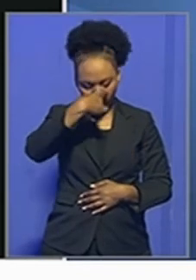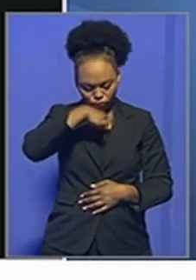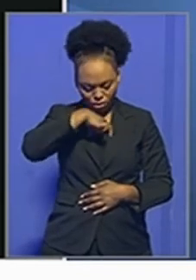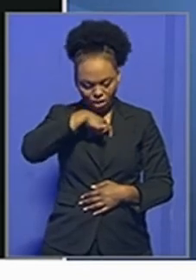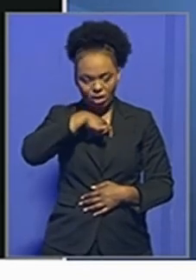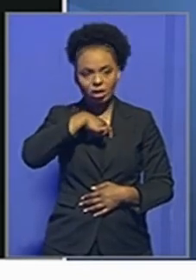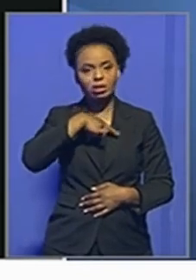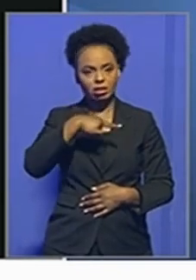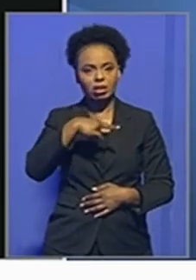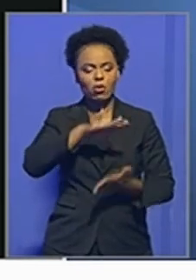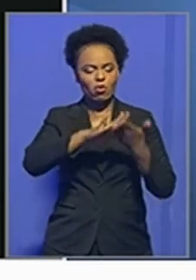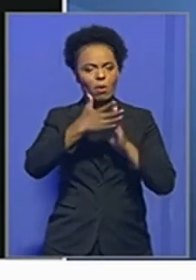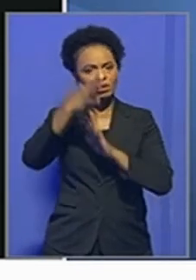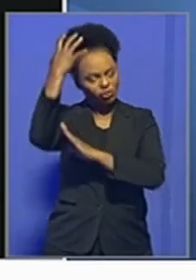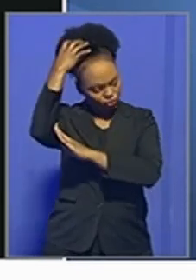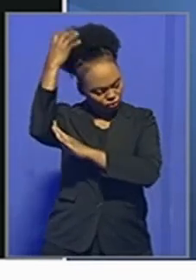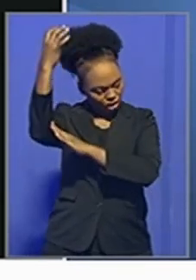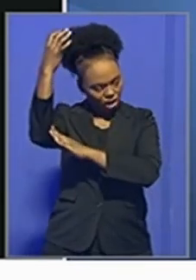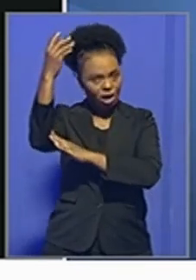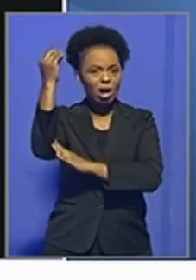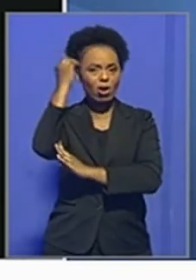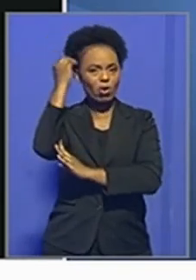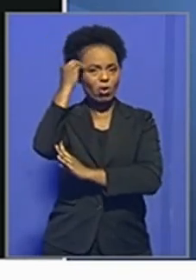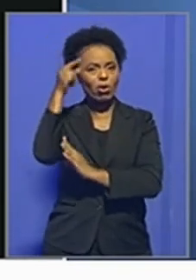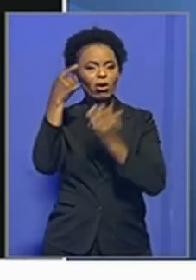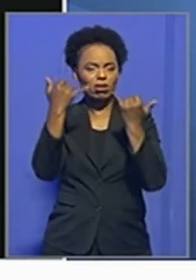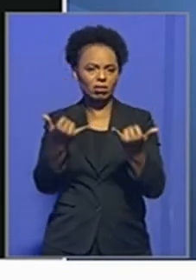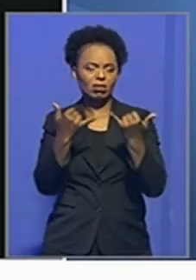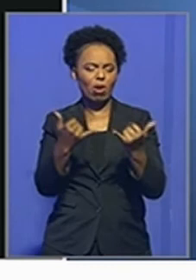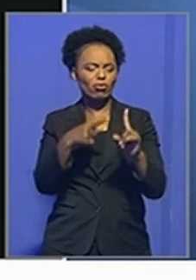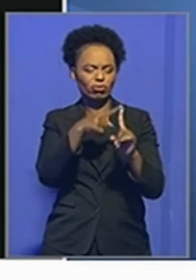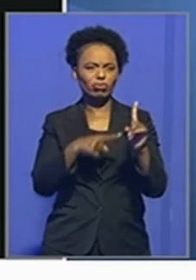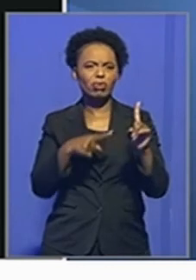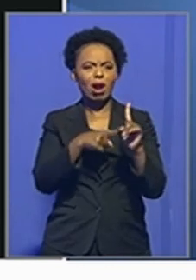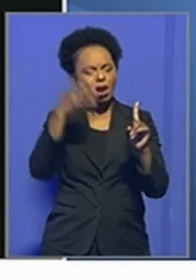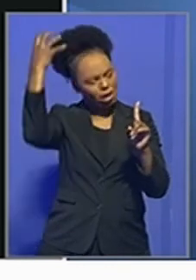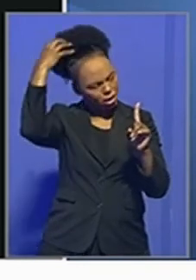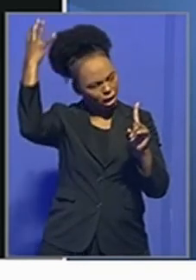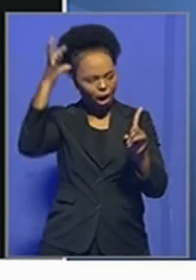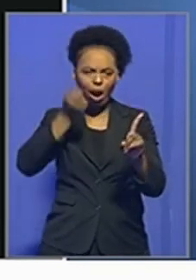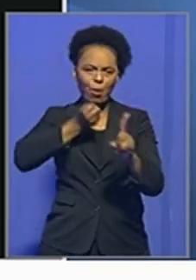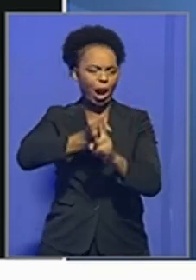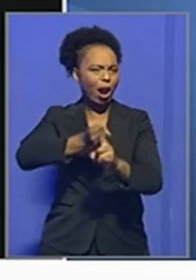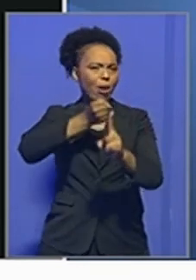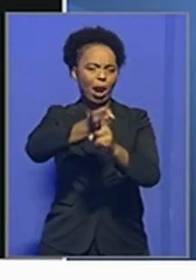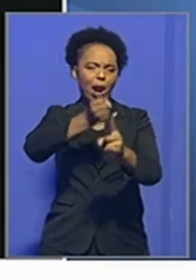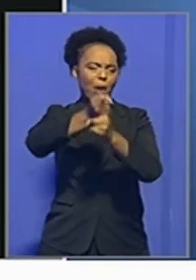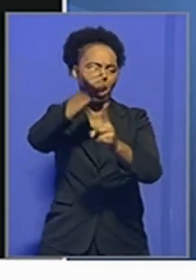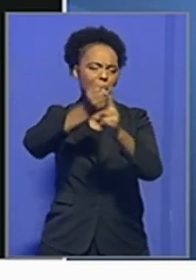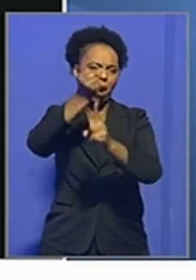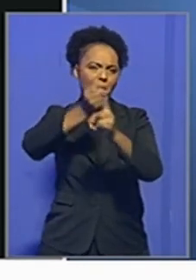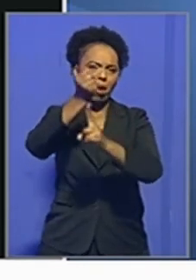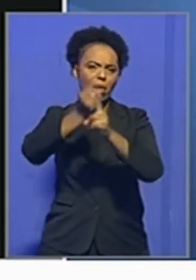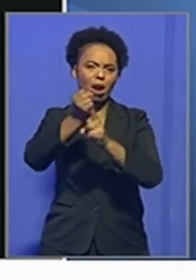family. We all know the prominent role the king played to bring peace in KwaZulu-Natal